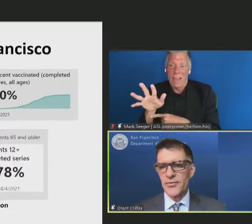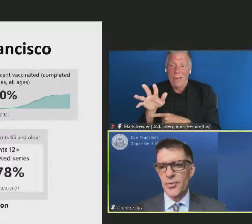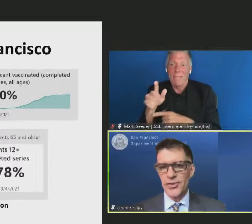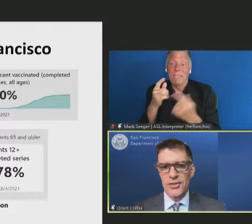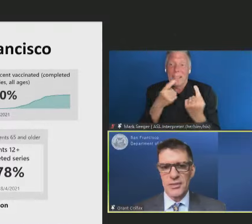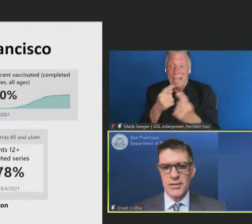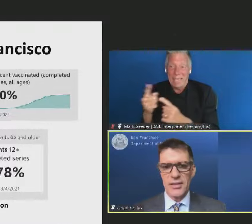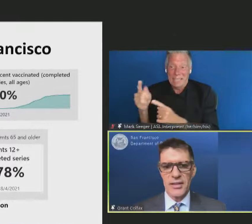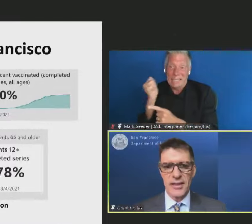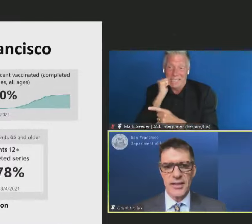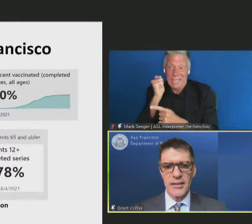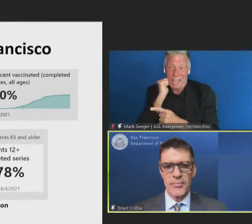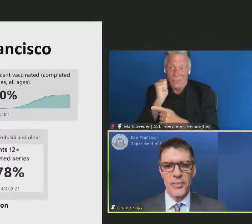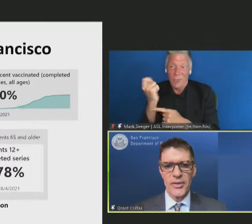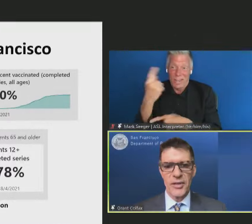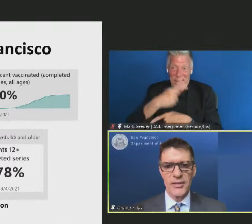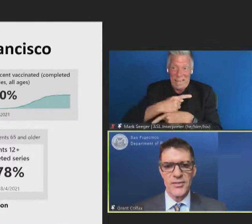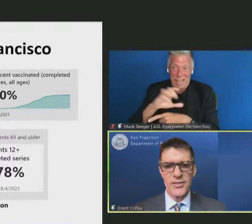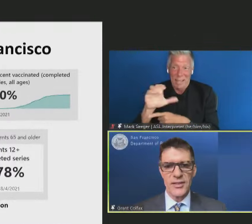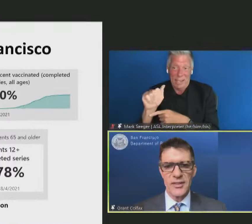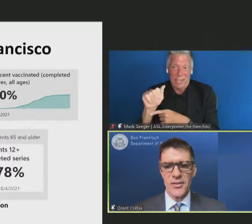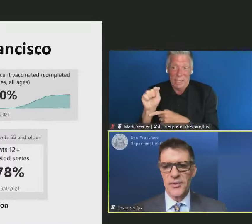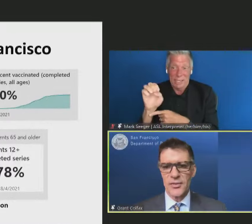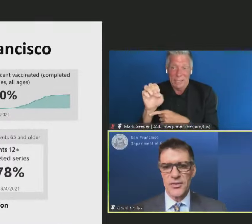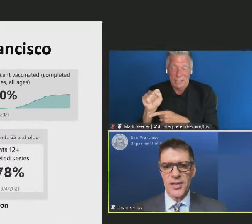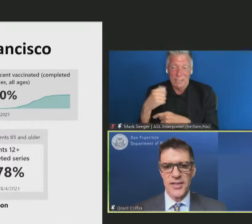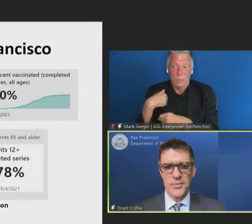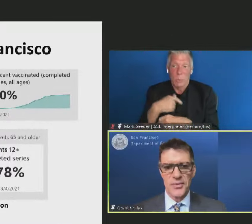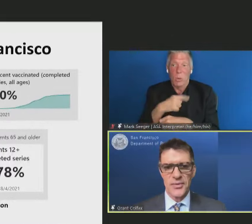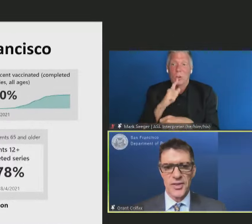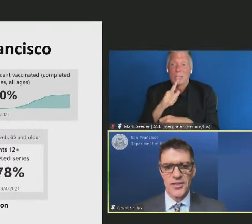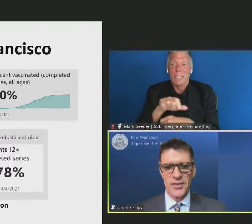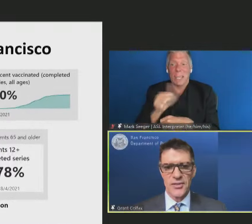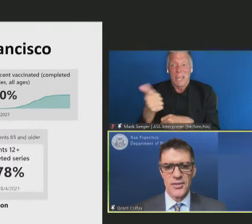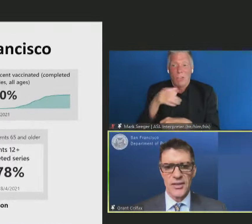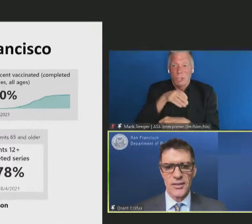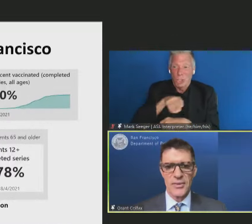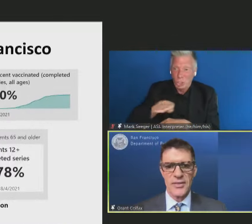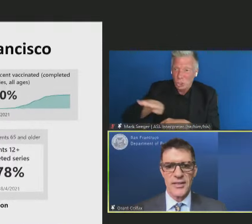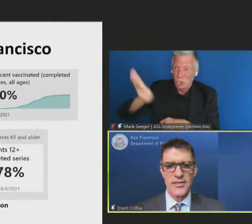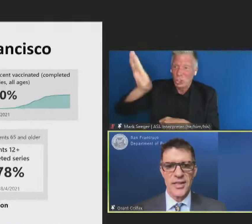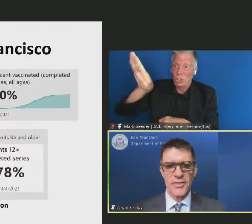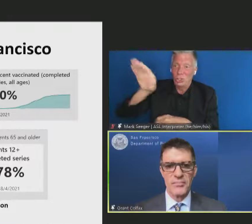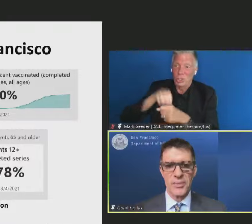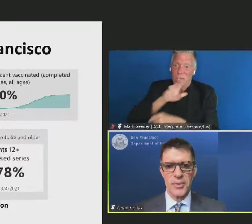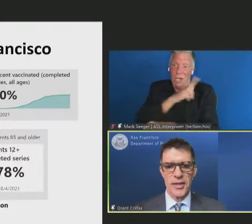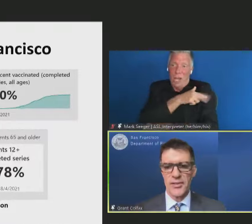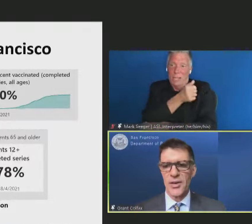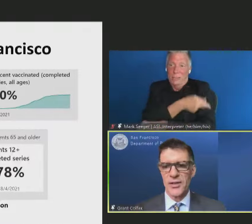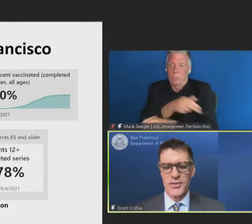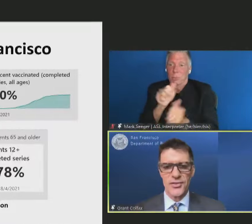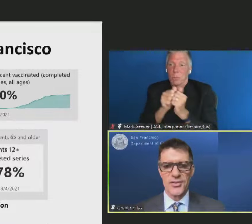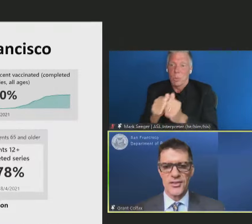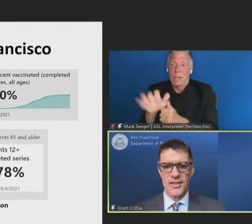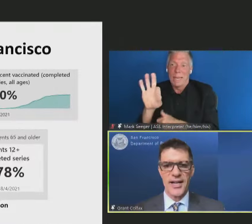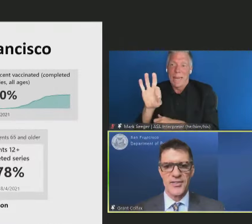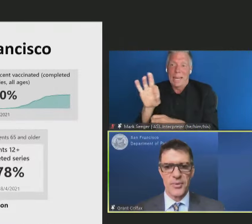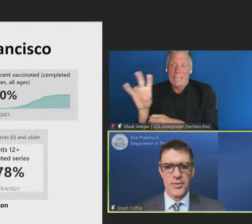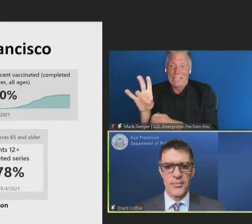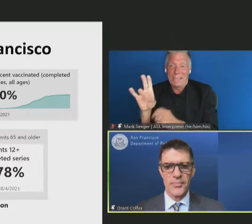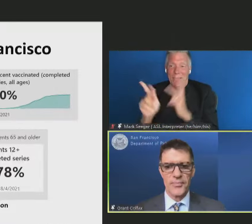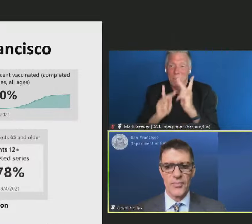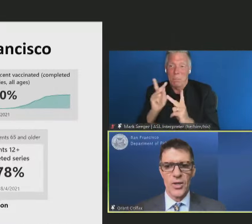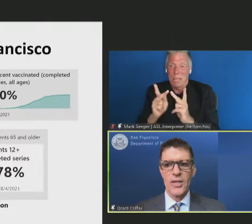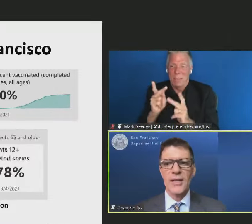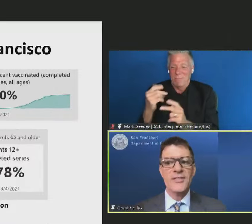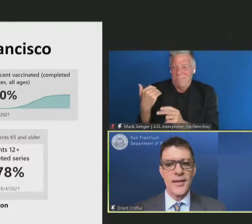And unfortunately, we are seeing another surge in hospitalizations with 97 people as of August 1st in the